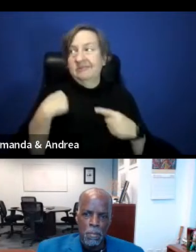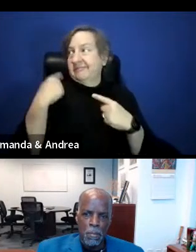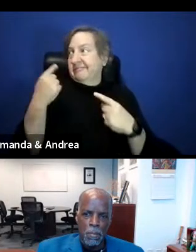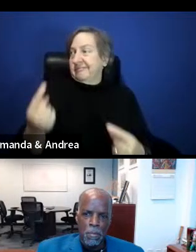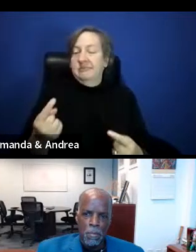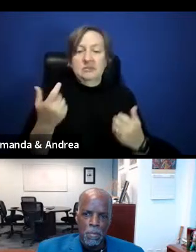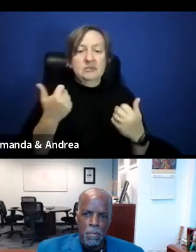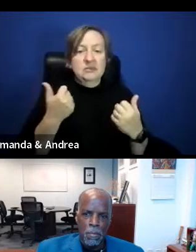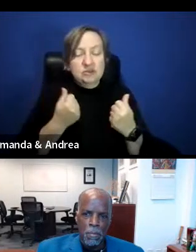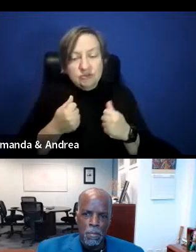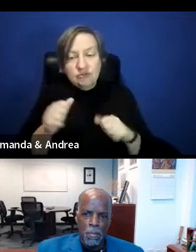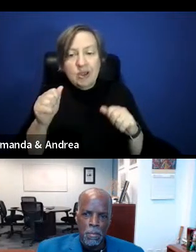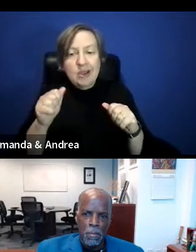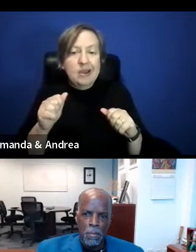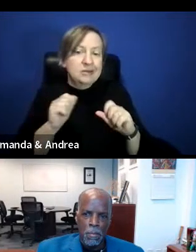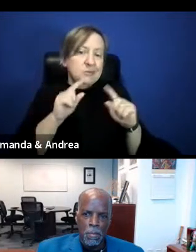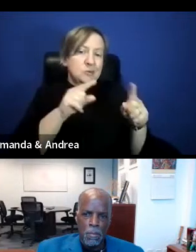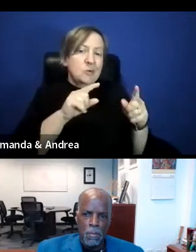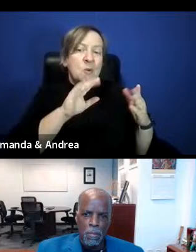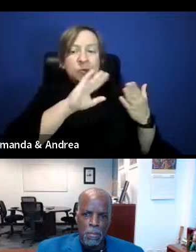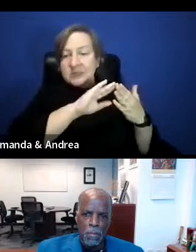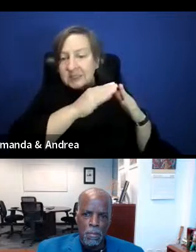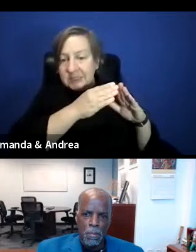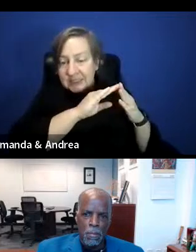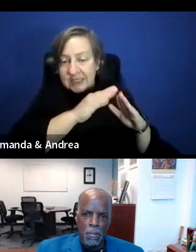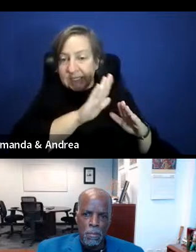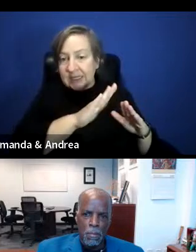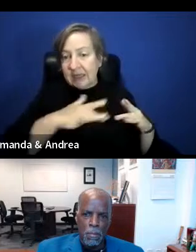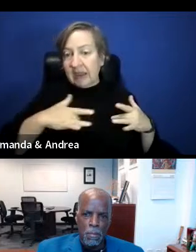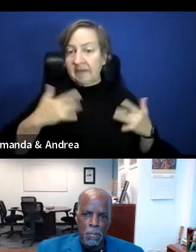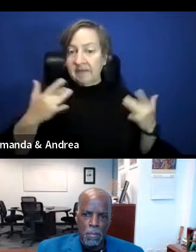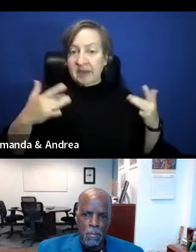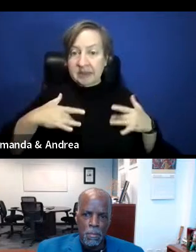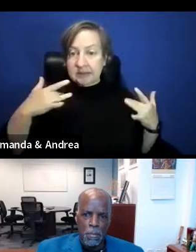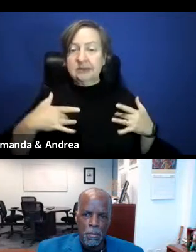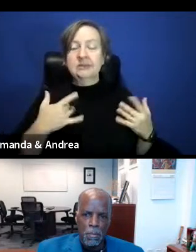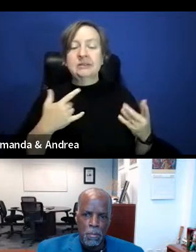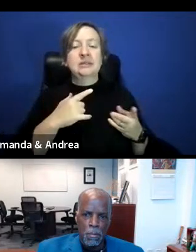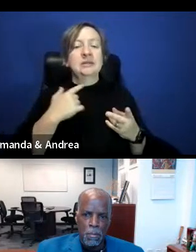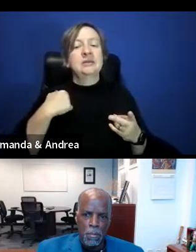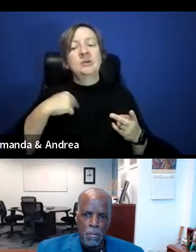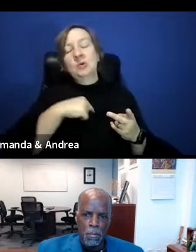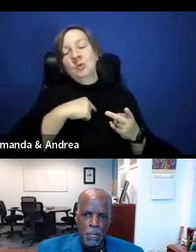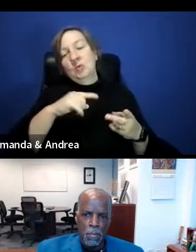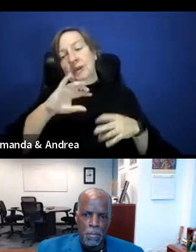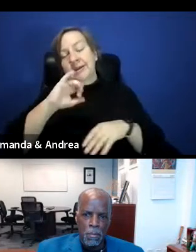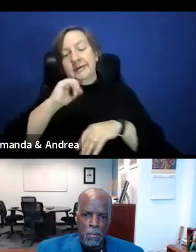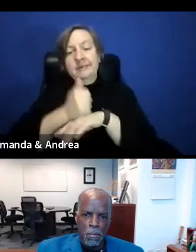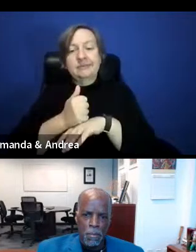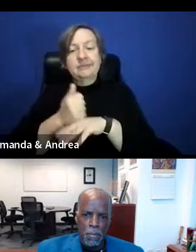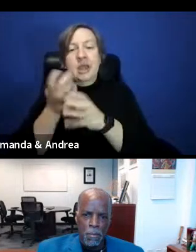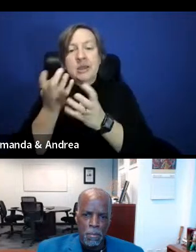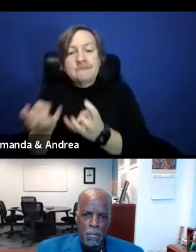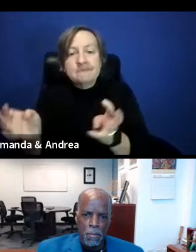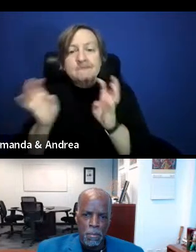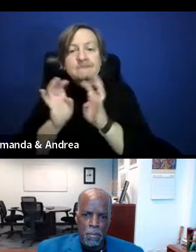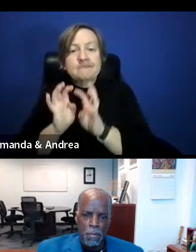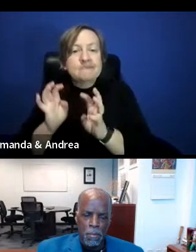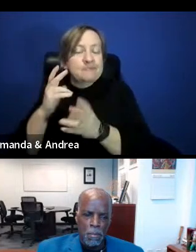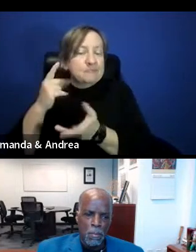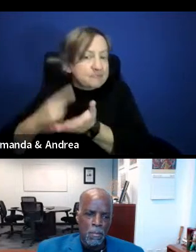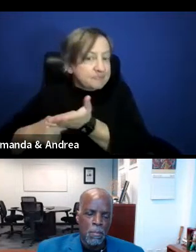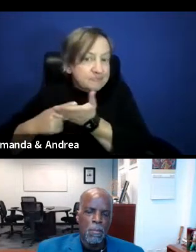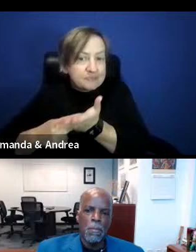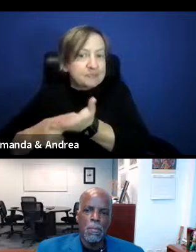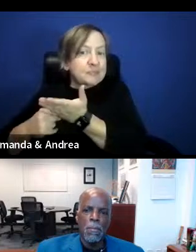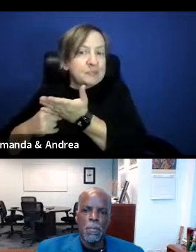to city events. We've been having these roundtable discussions.